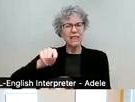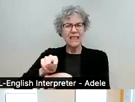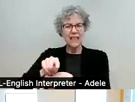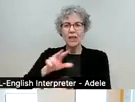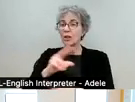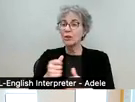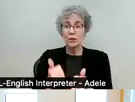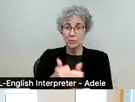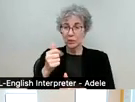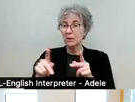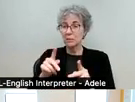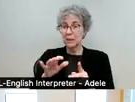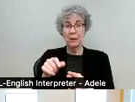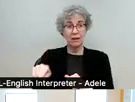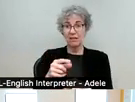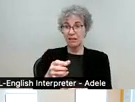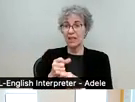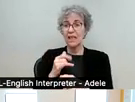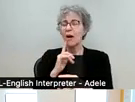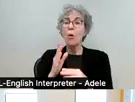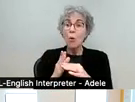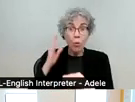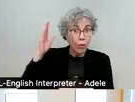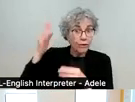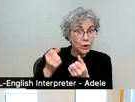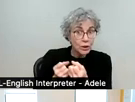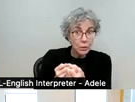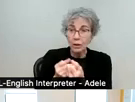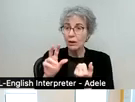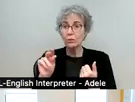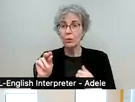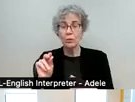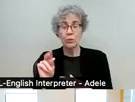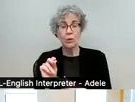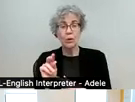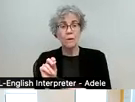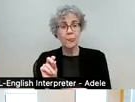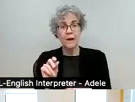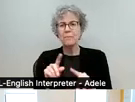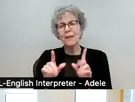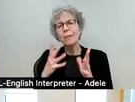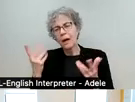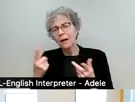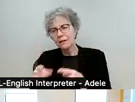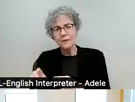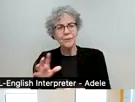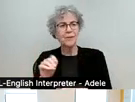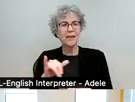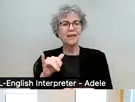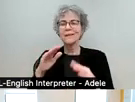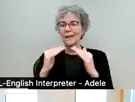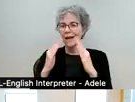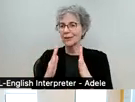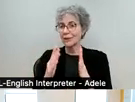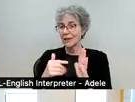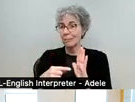that are receiving 24/7, they're not over-supported, although there is always those cases, and these housing models sort of get at